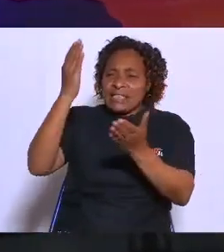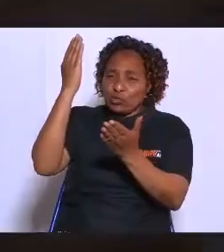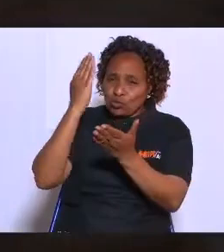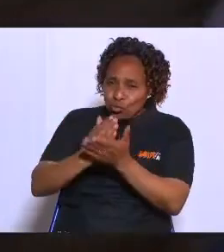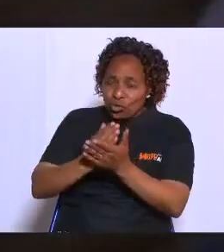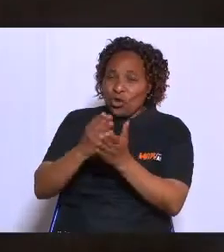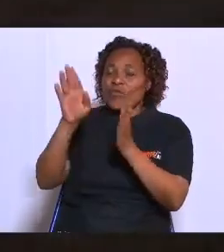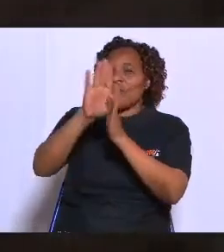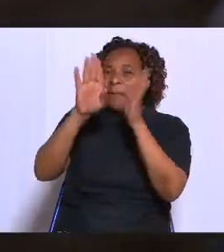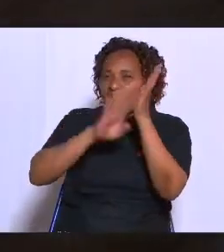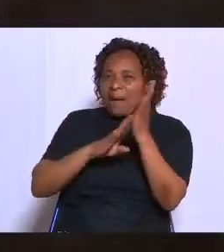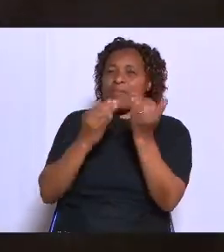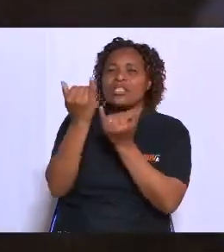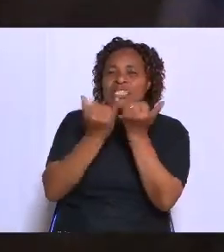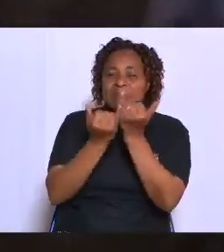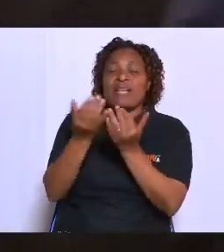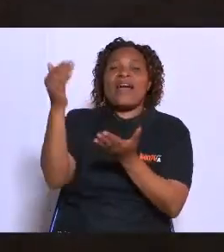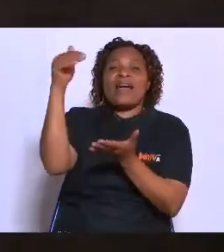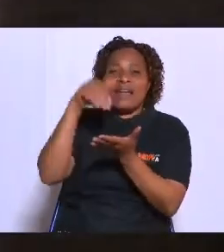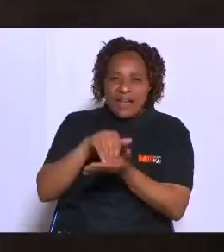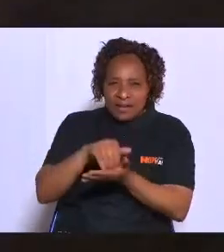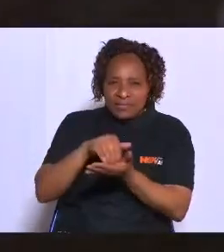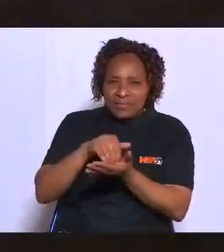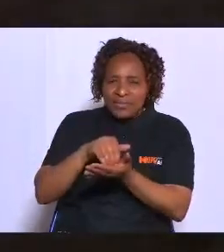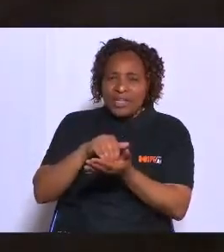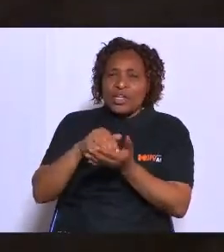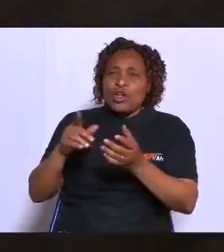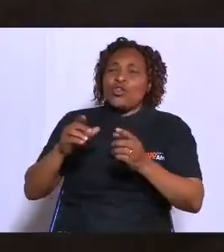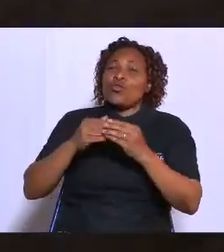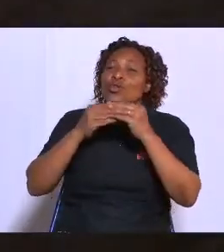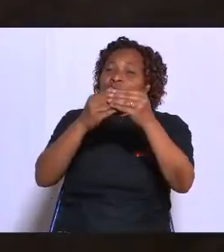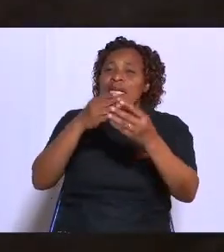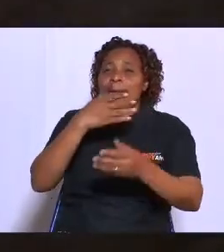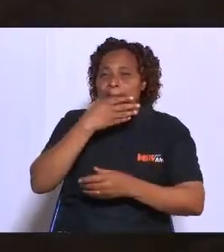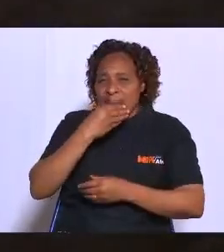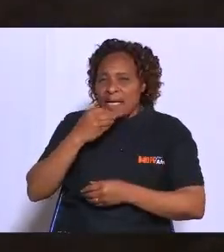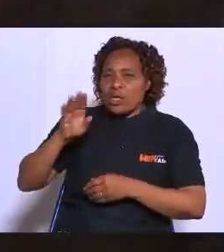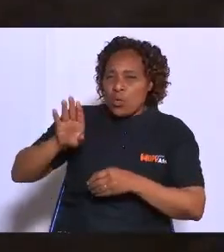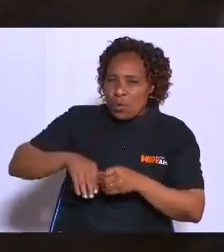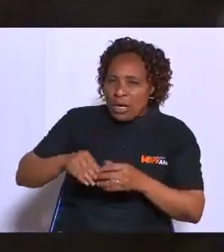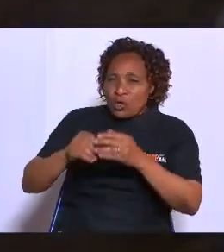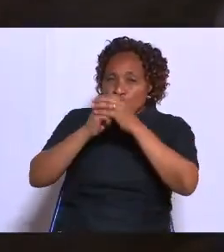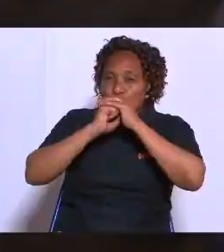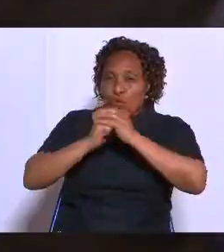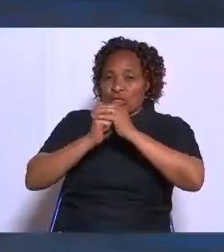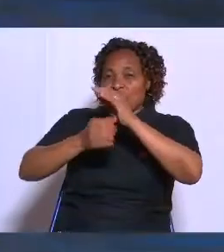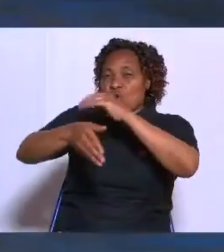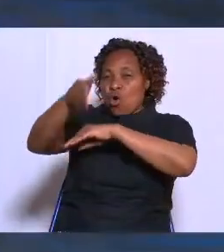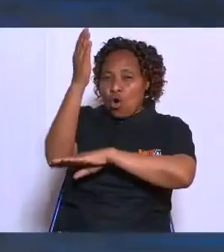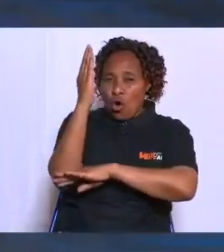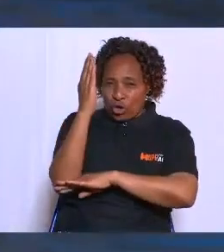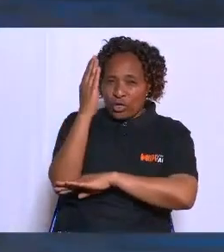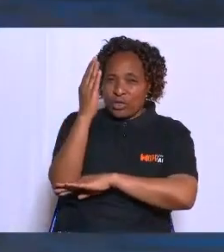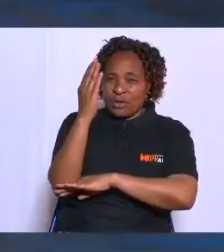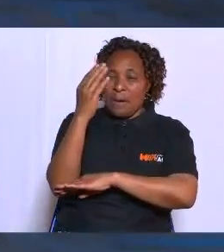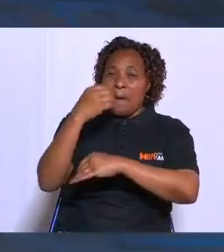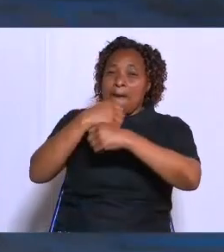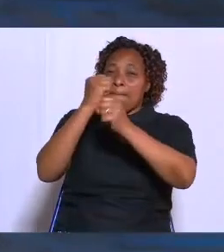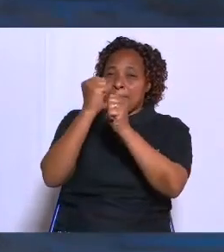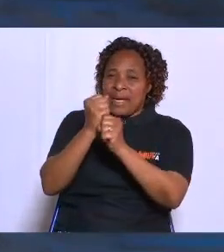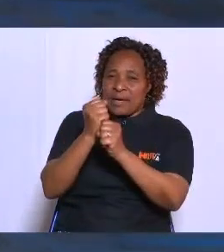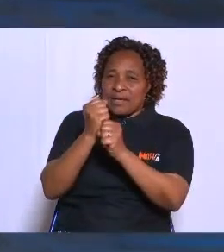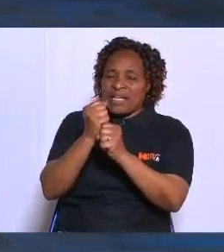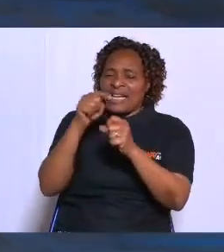Bible Sabbath again to lead men and women back to worshiping the Creator this power